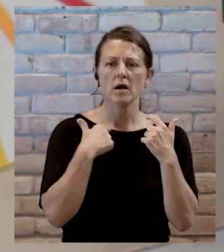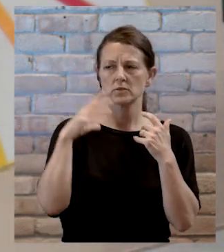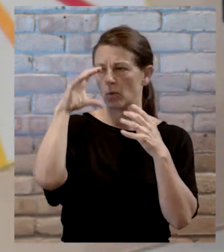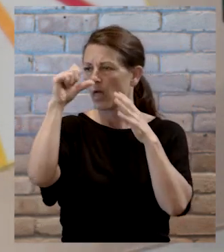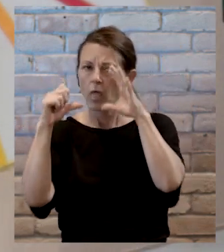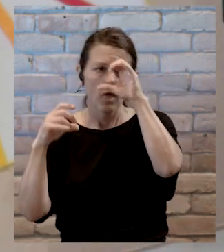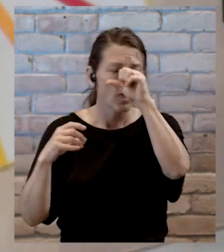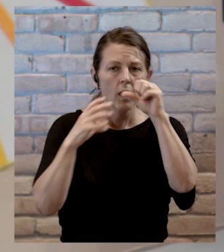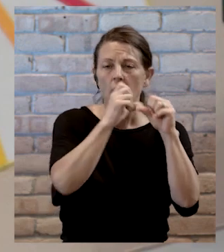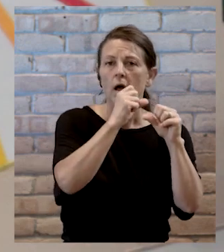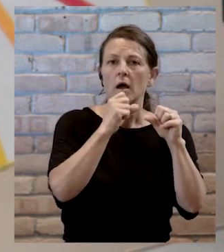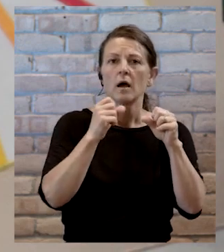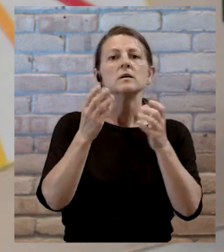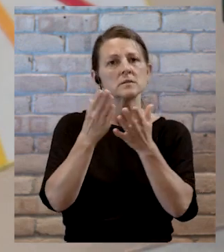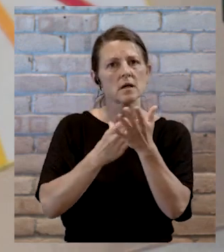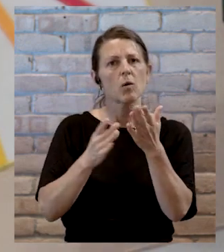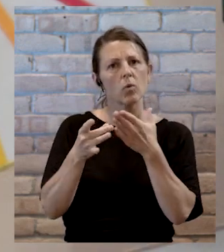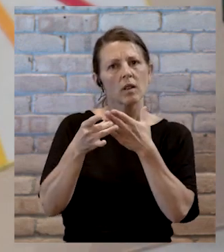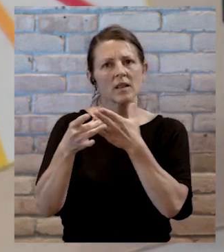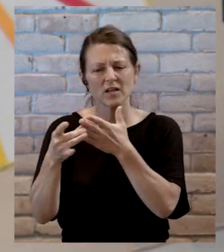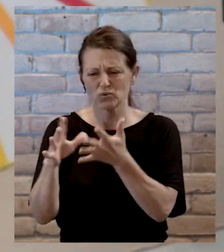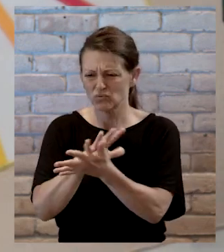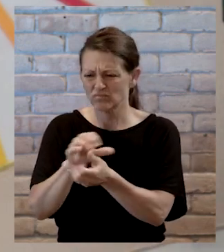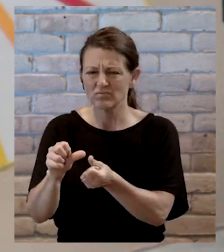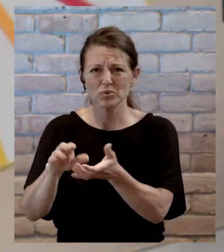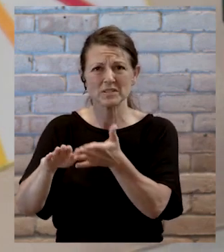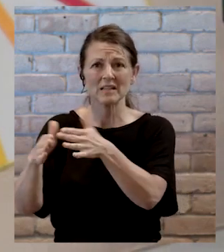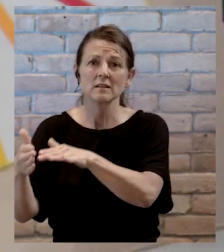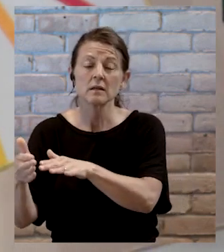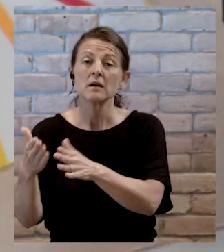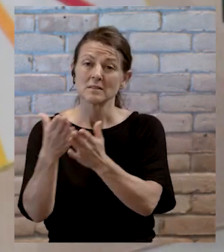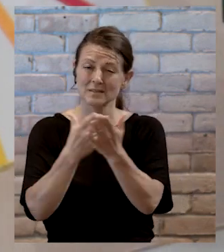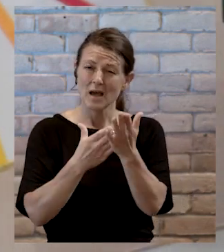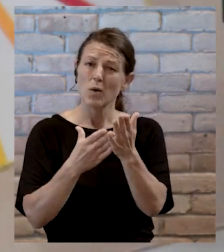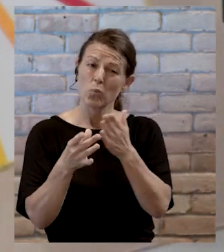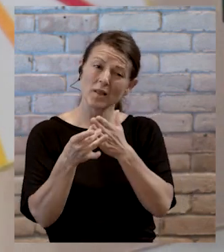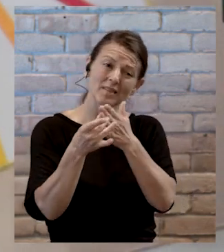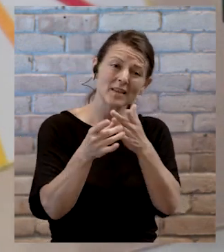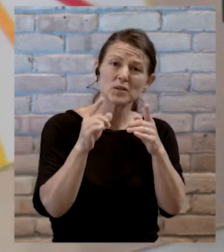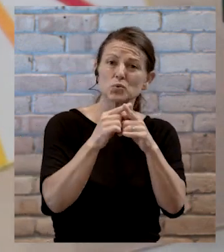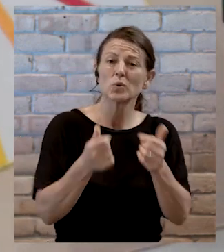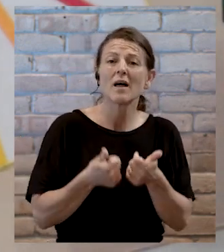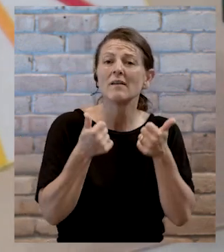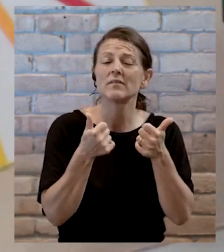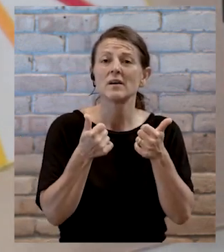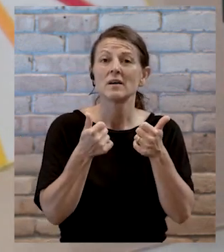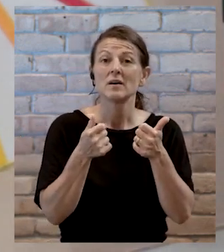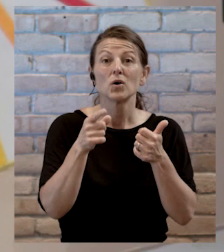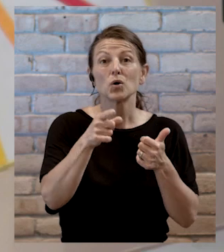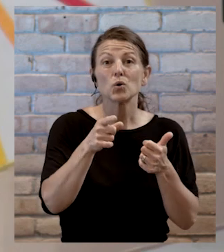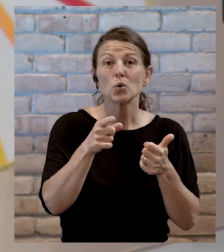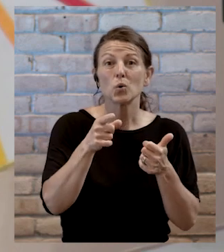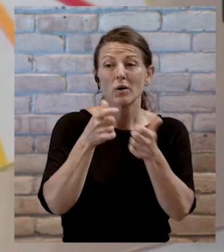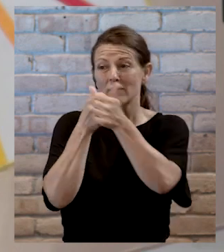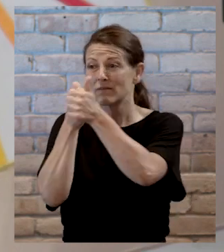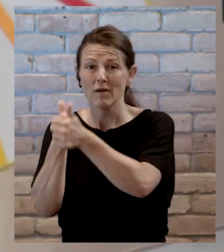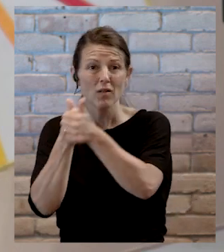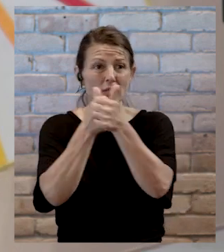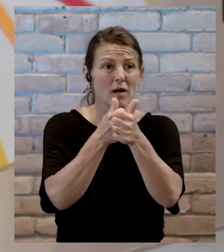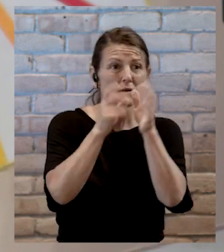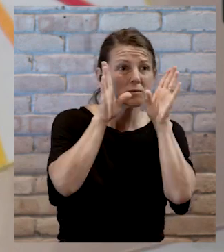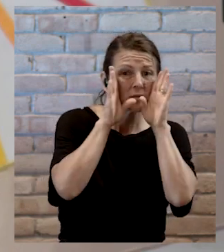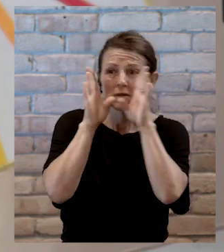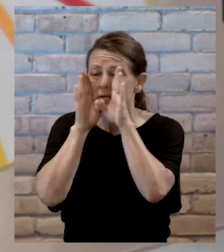some leading to destruction and death, others leading to life, who are you listening to?